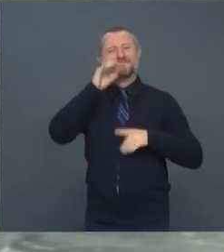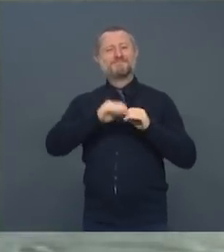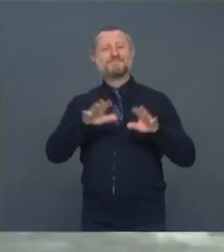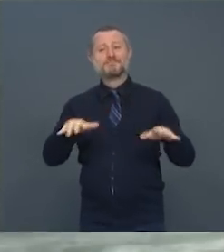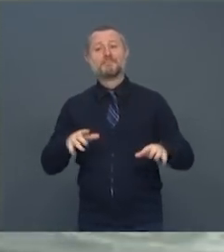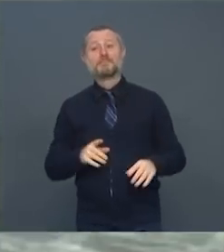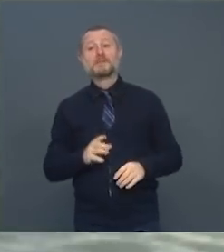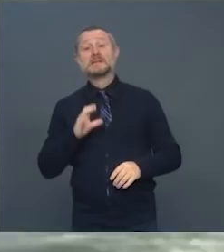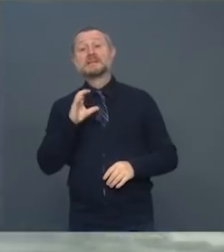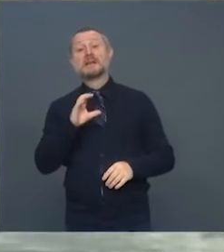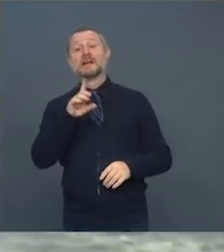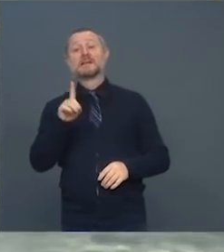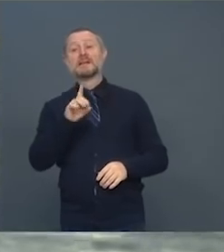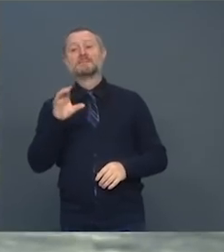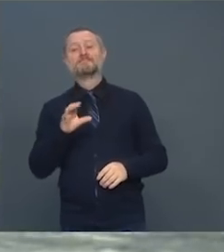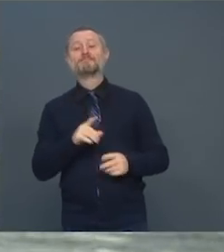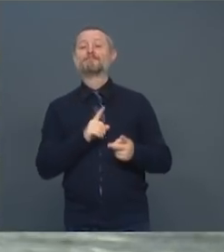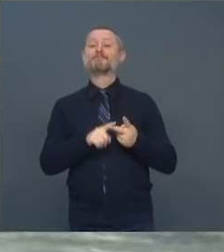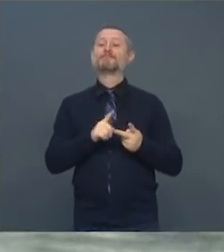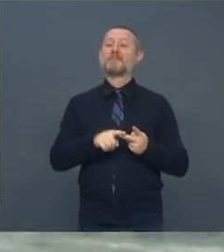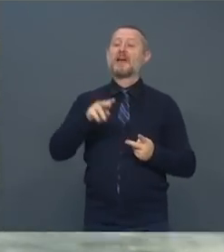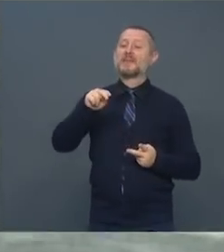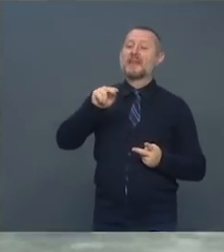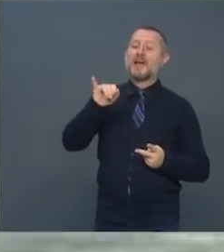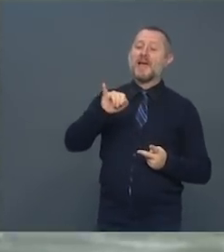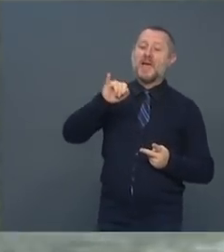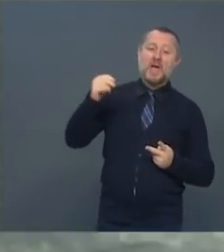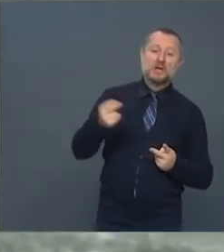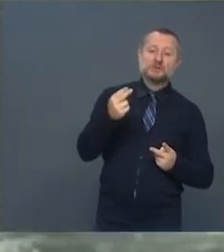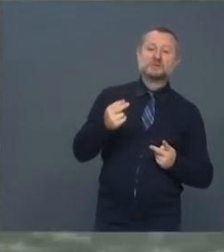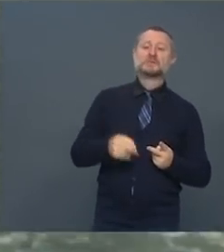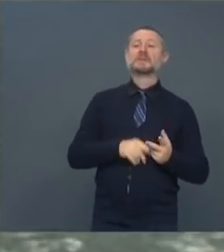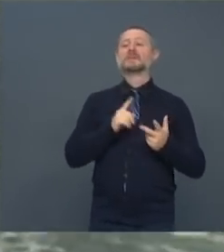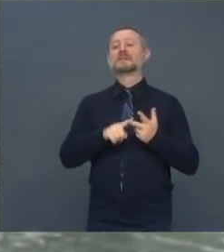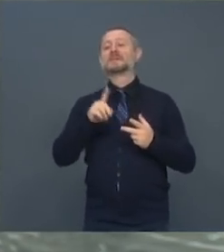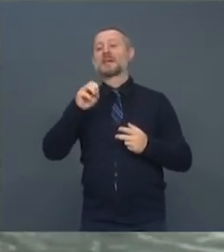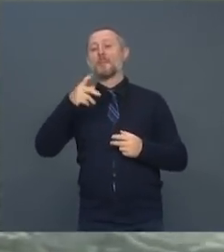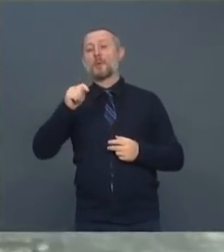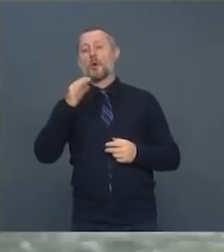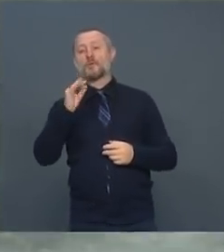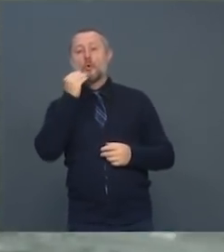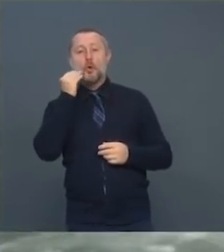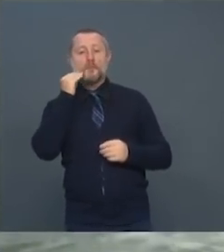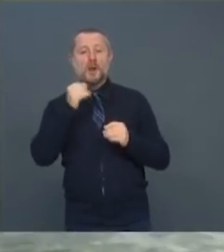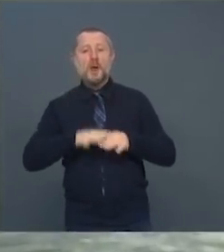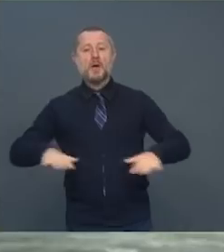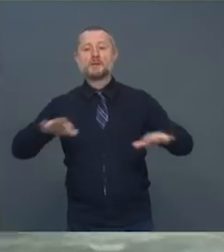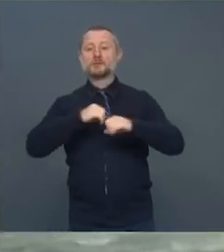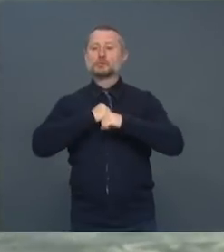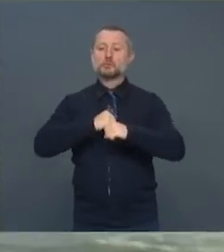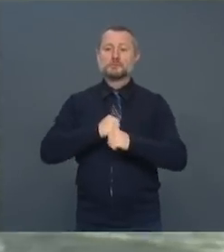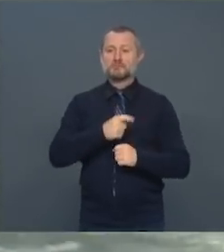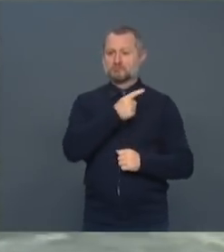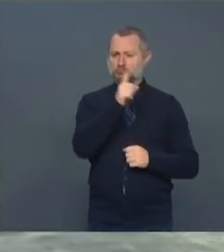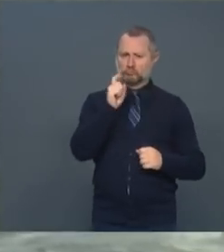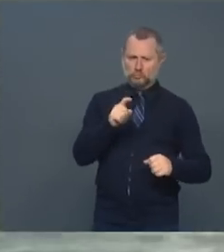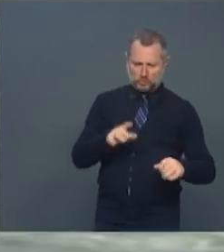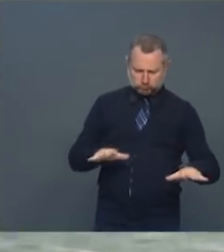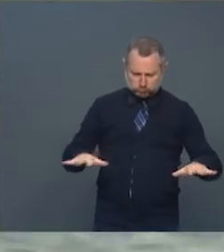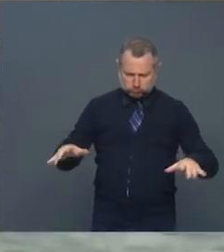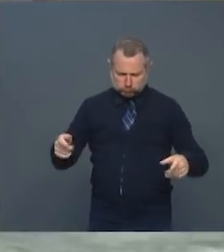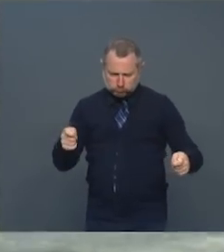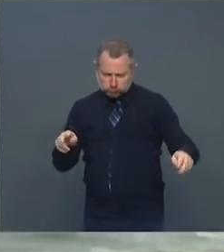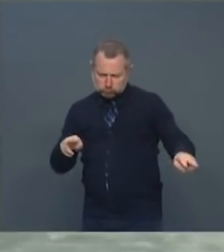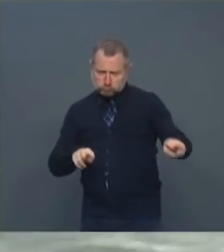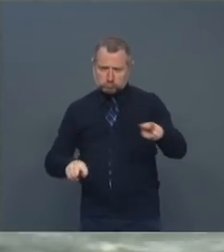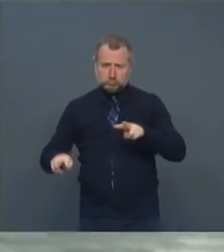CDC, NIH, Department of Homeland Security, they were supposed to be the international monitors. Shame on